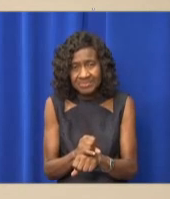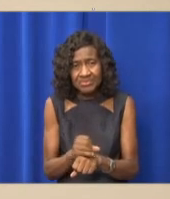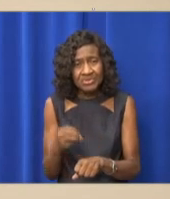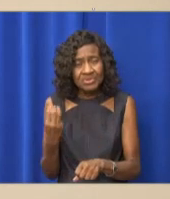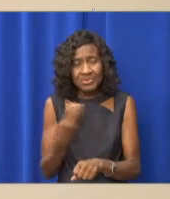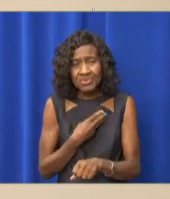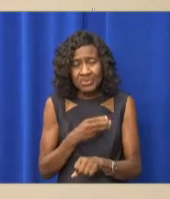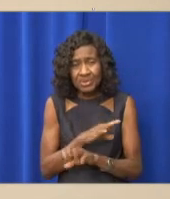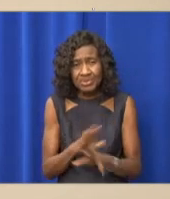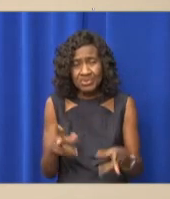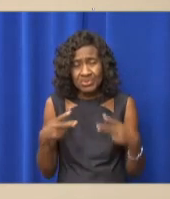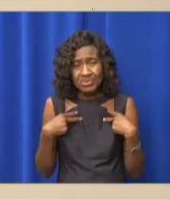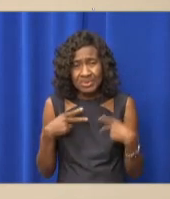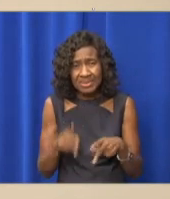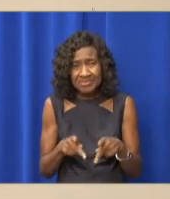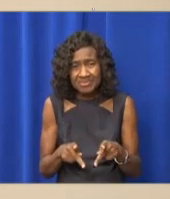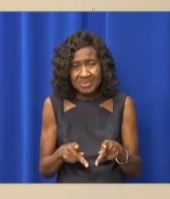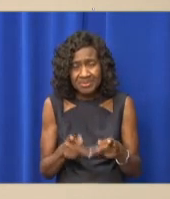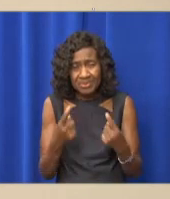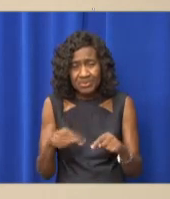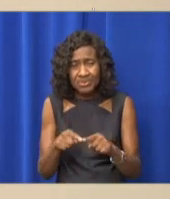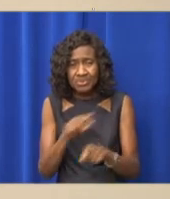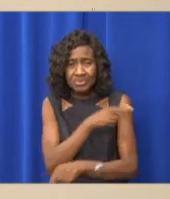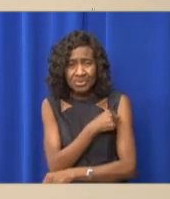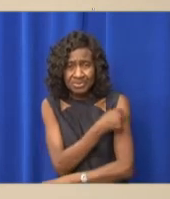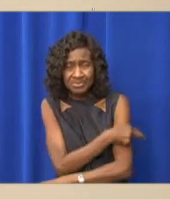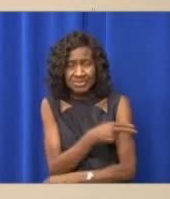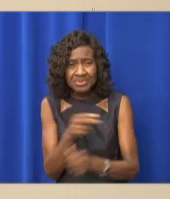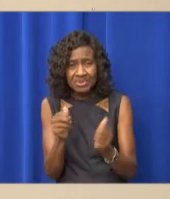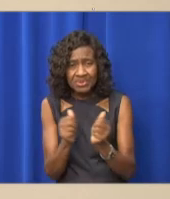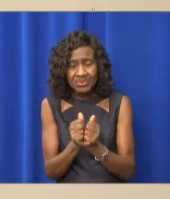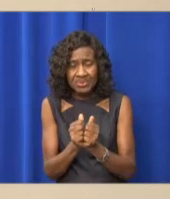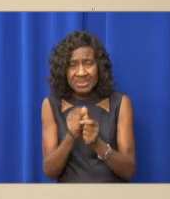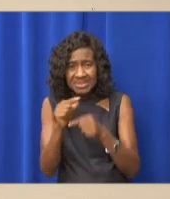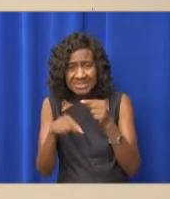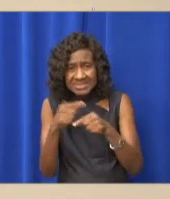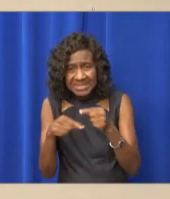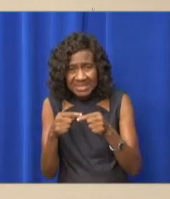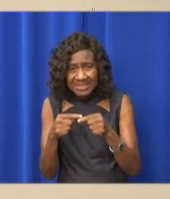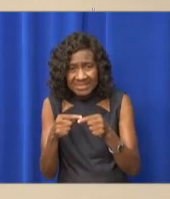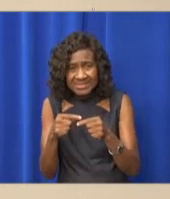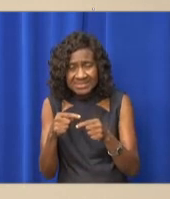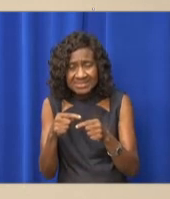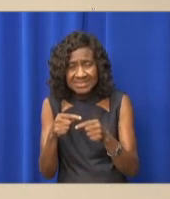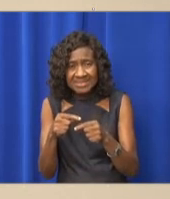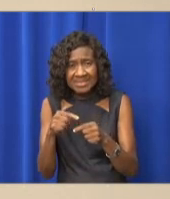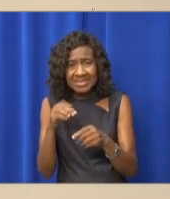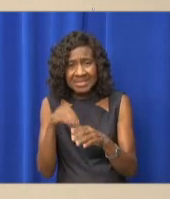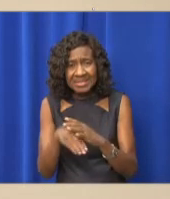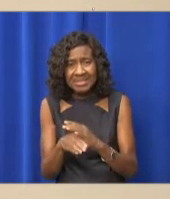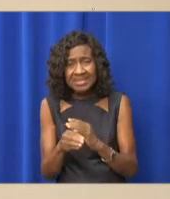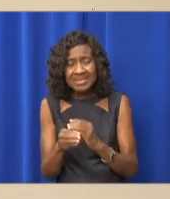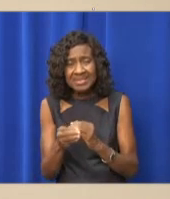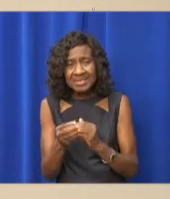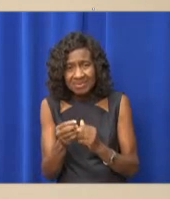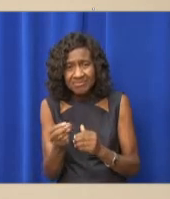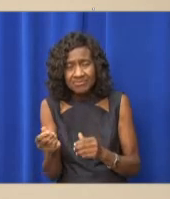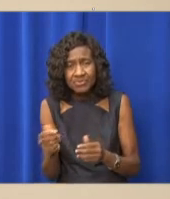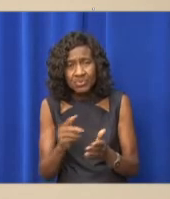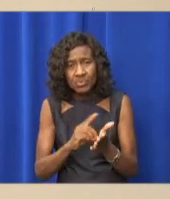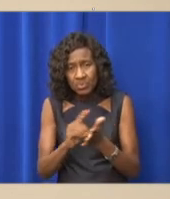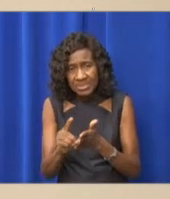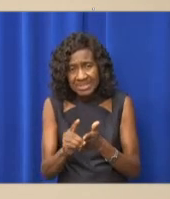hospital with COVID-19 symptoms in the last couple of weeks is a good sign in one